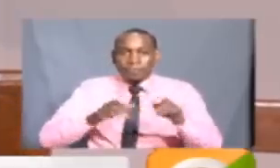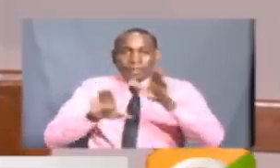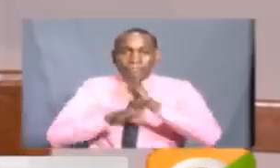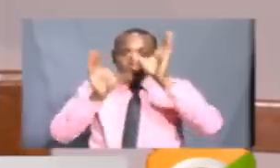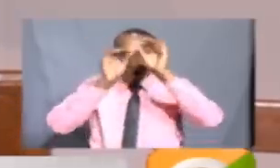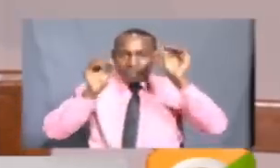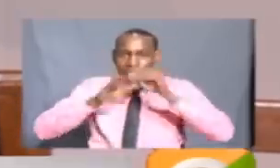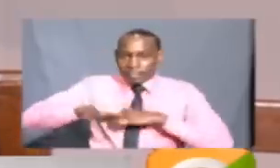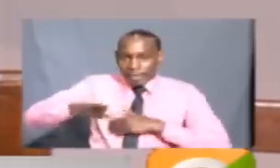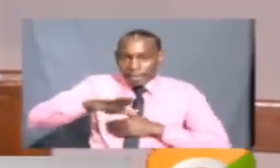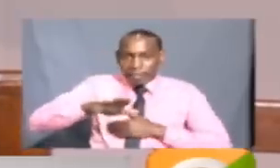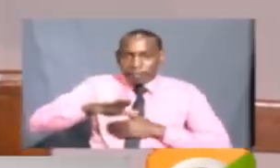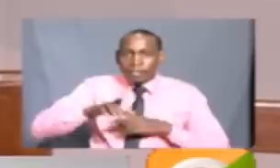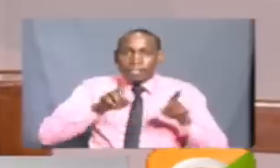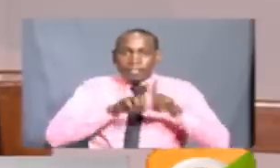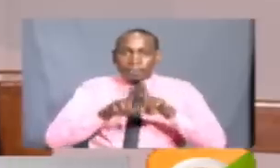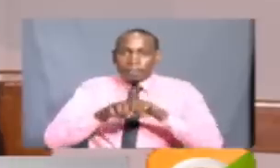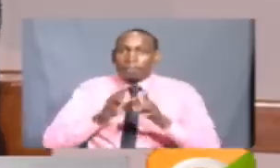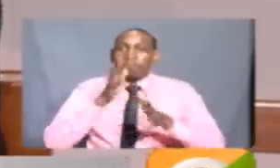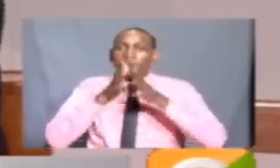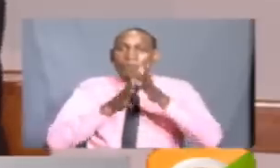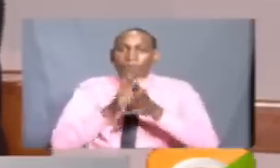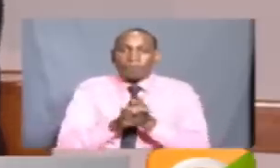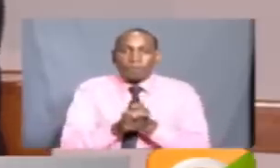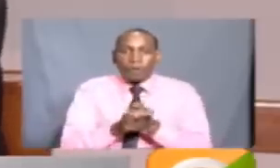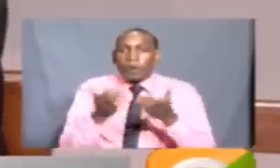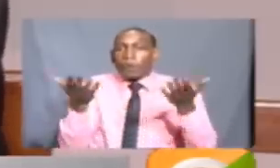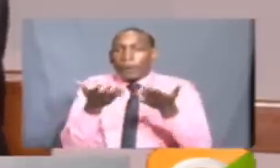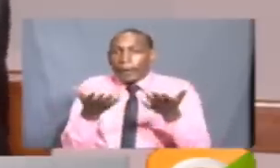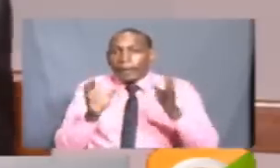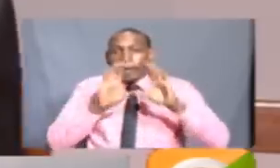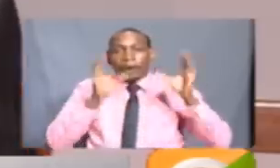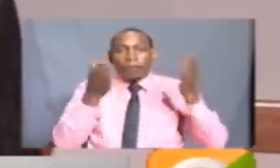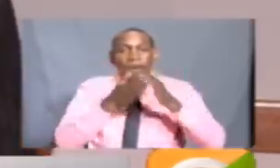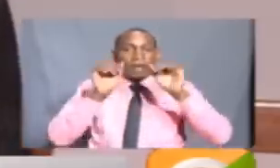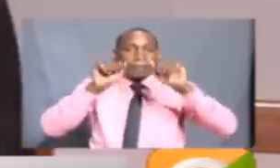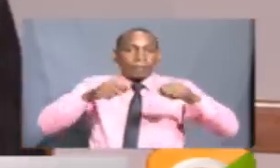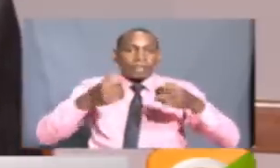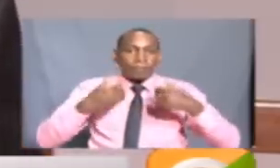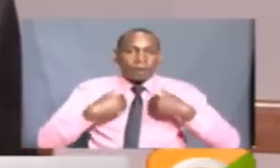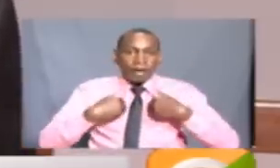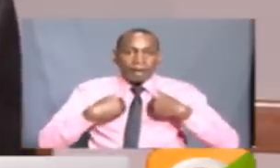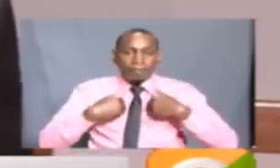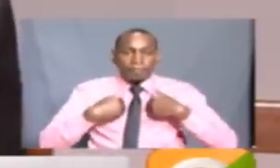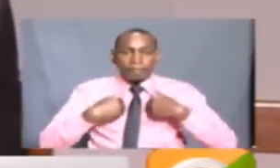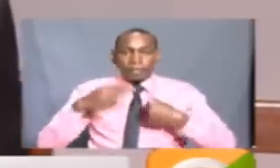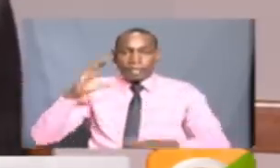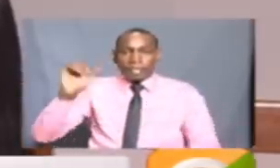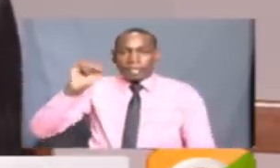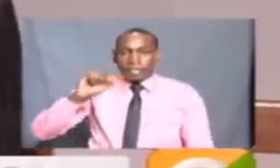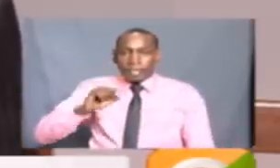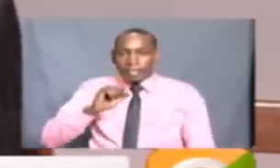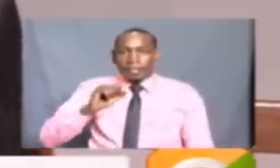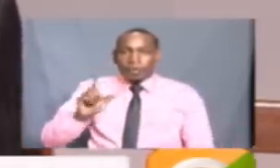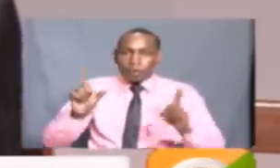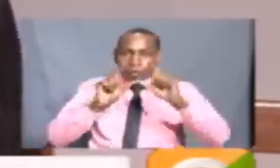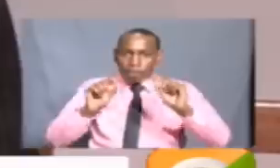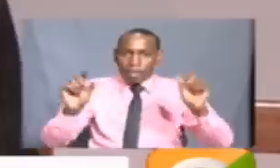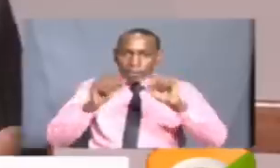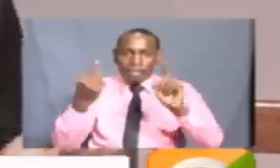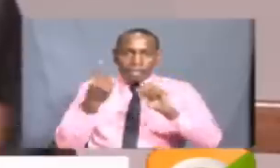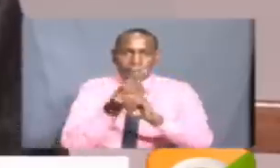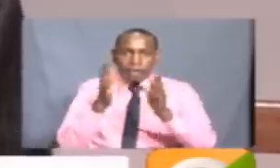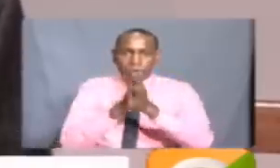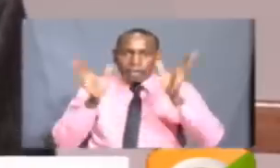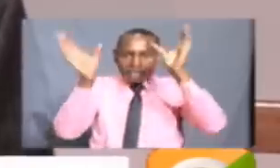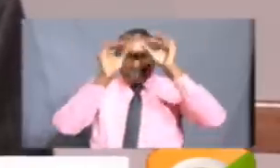president's backyard also speak. Where in the world would you find a cabinet secretary contradicting the president